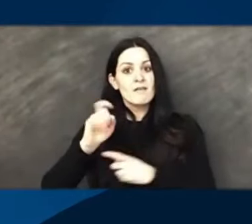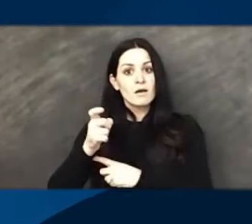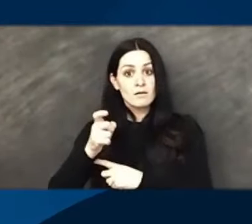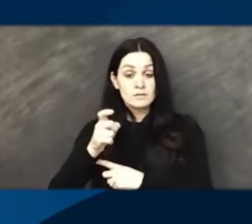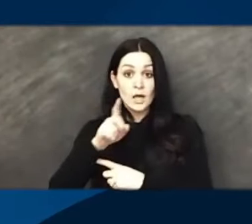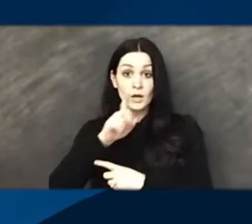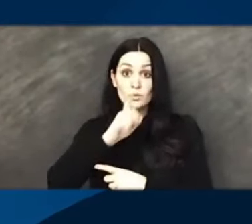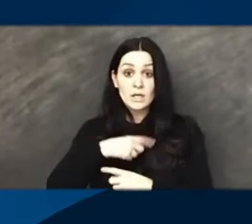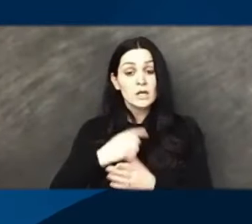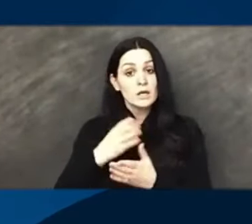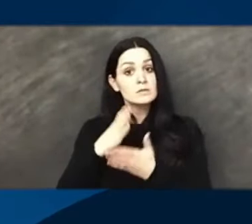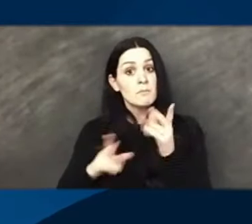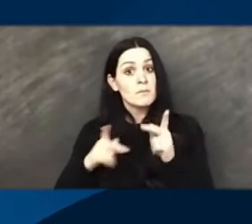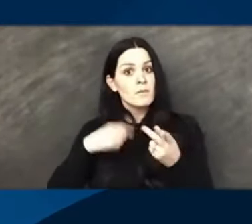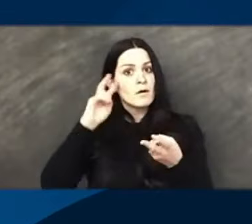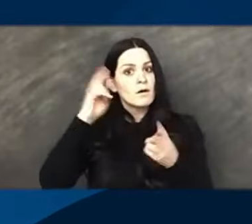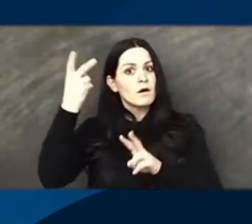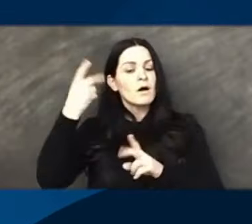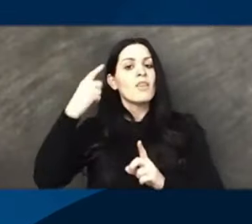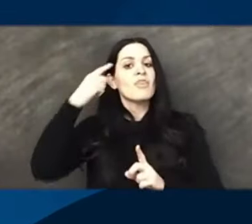symptoms of reflux,